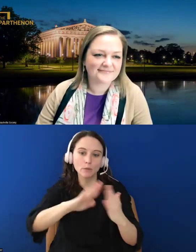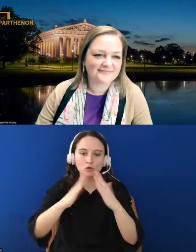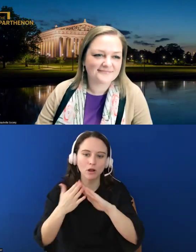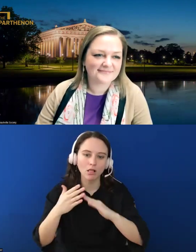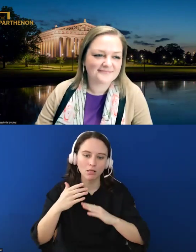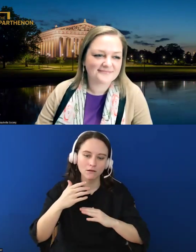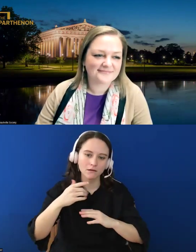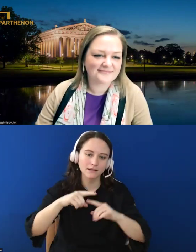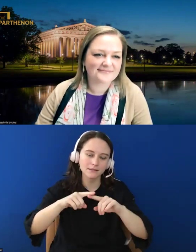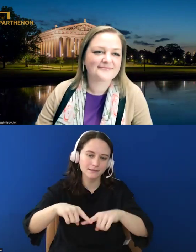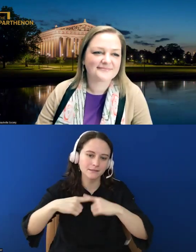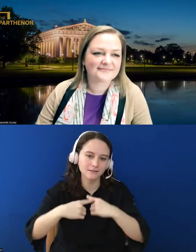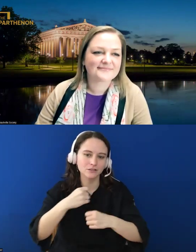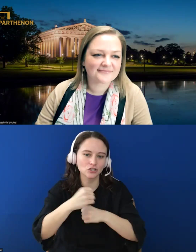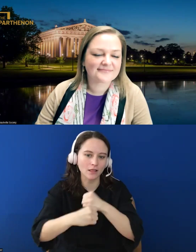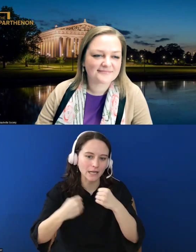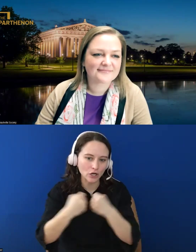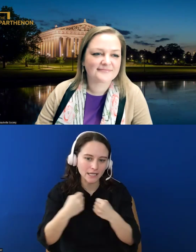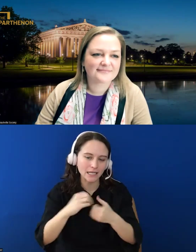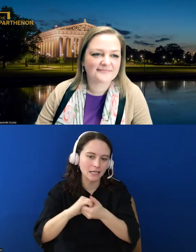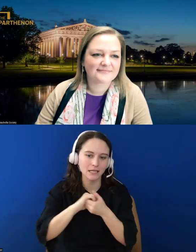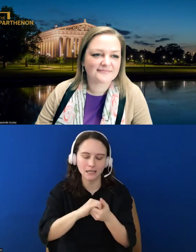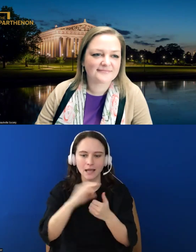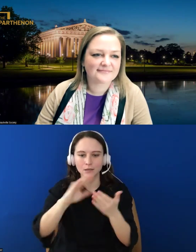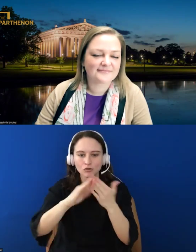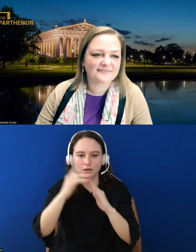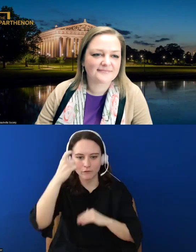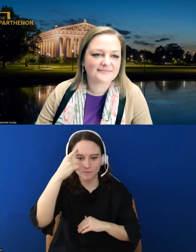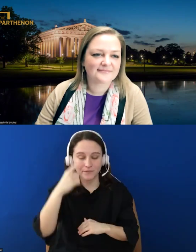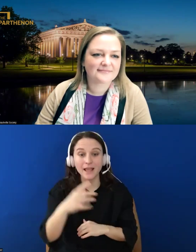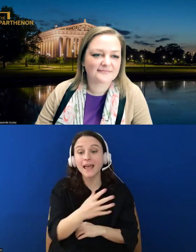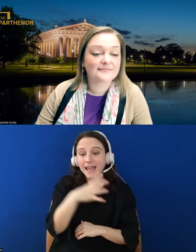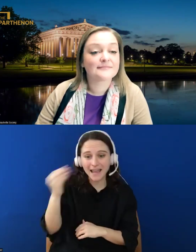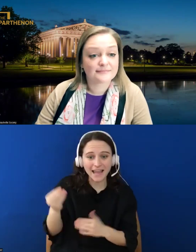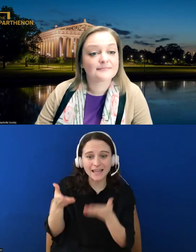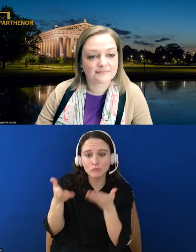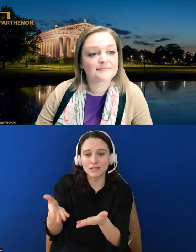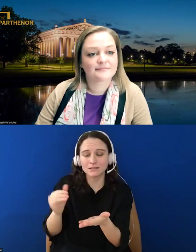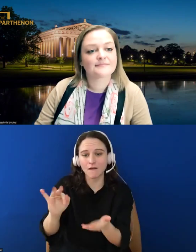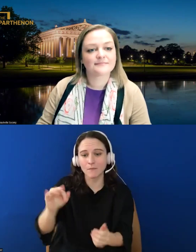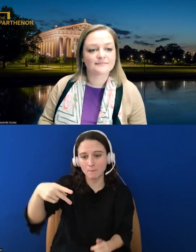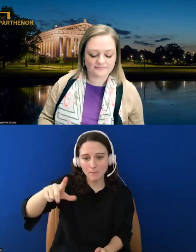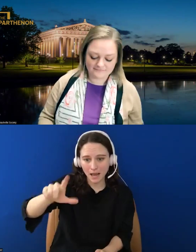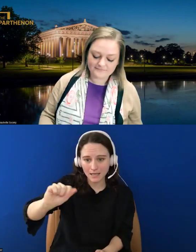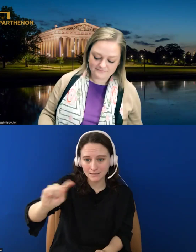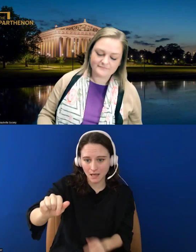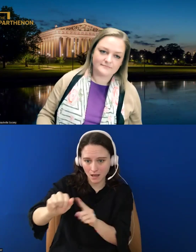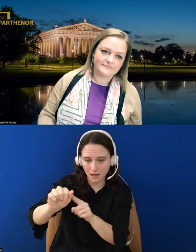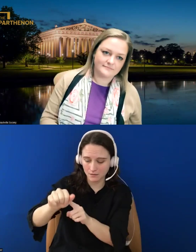the communal government. But I think that also the presence of plazas, the plazas itself, there are